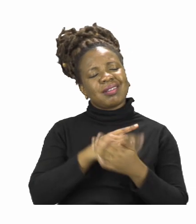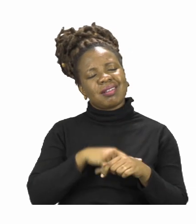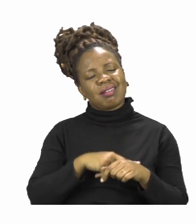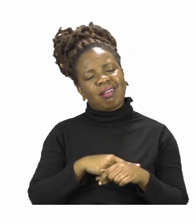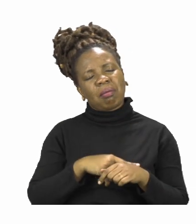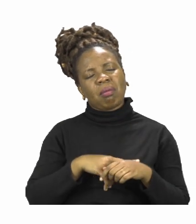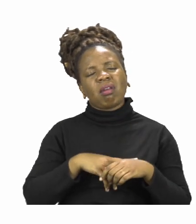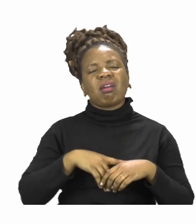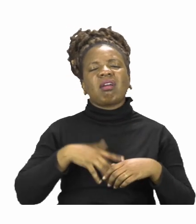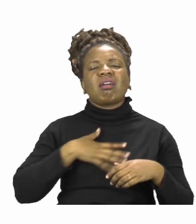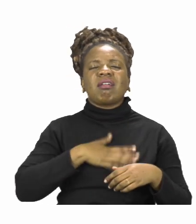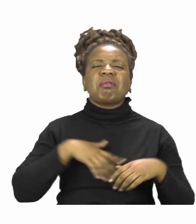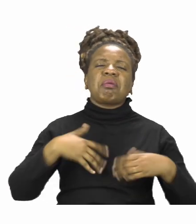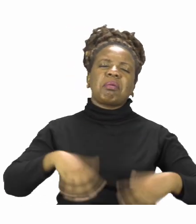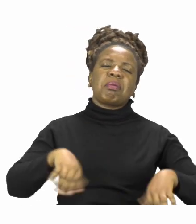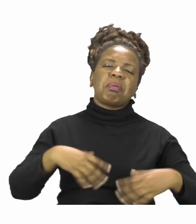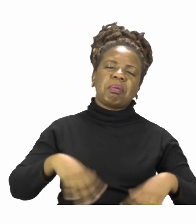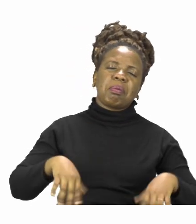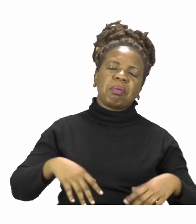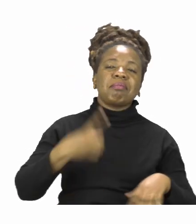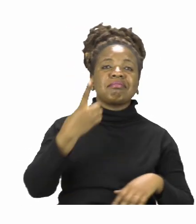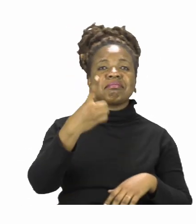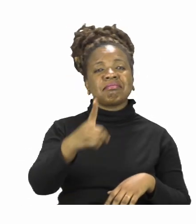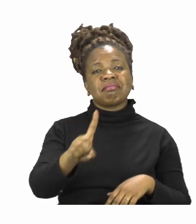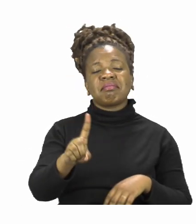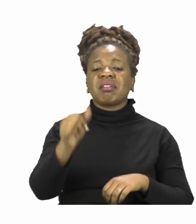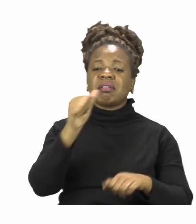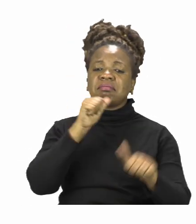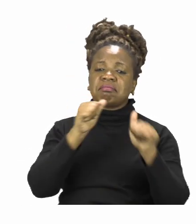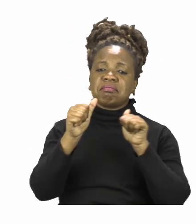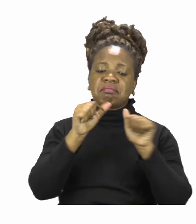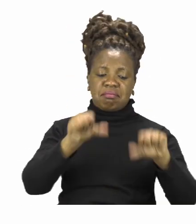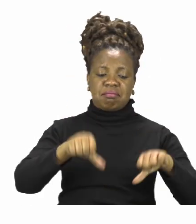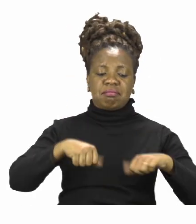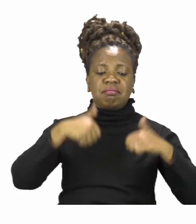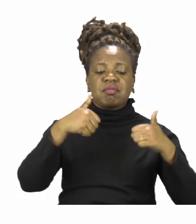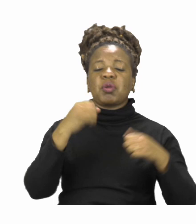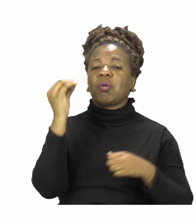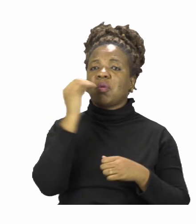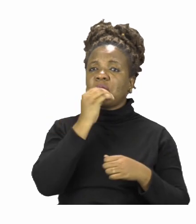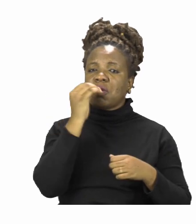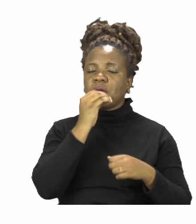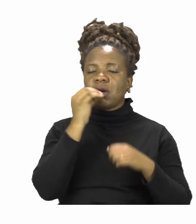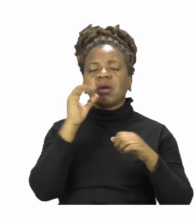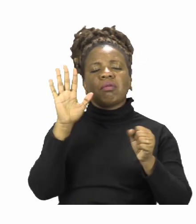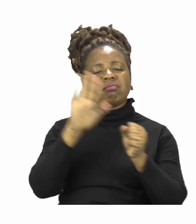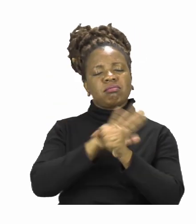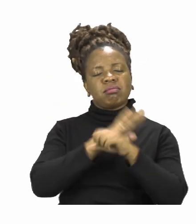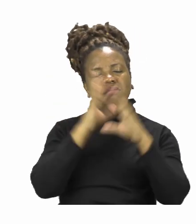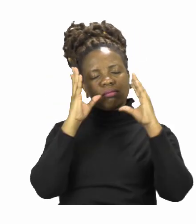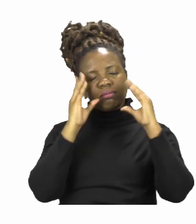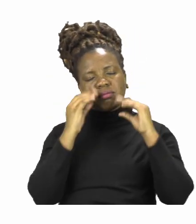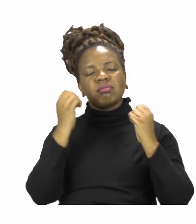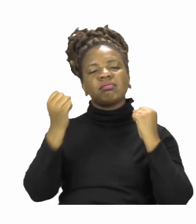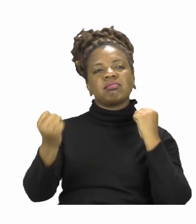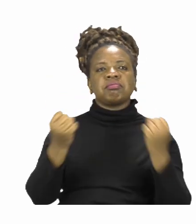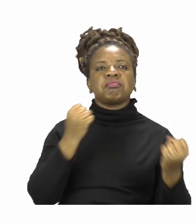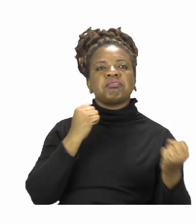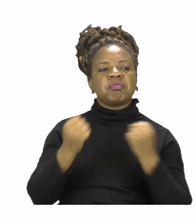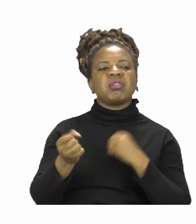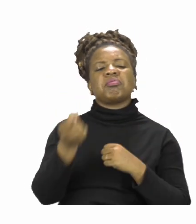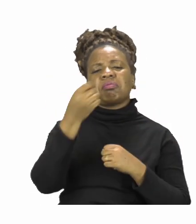I eat healthy food and get enough sleep. I exercise and make sure that I take my